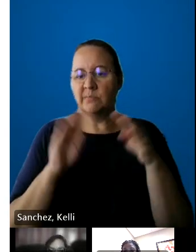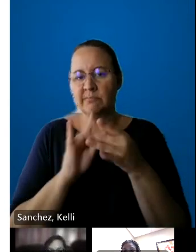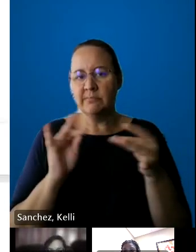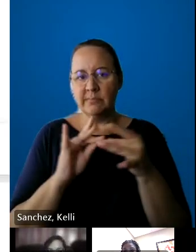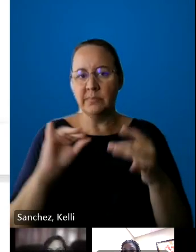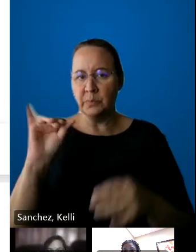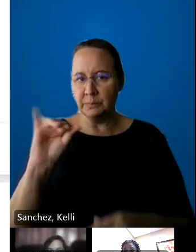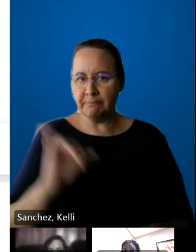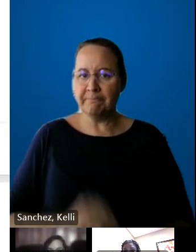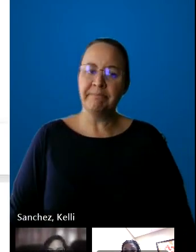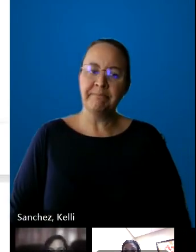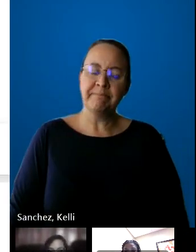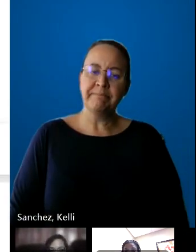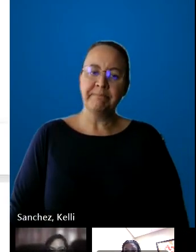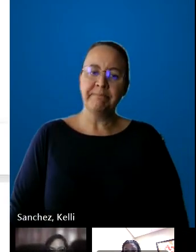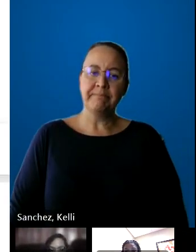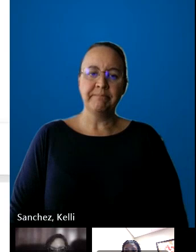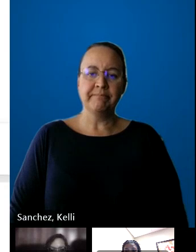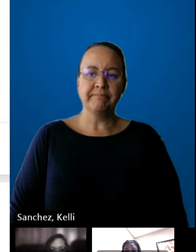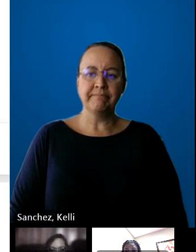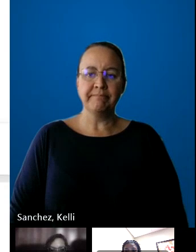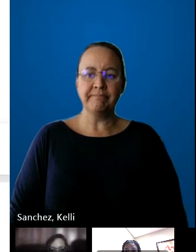remarks.